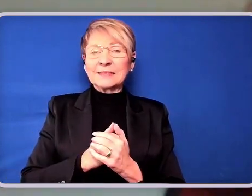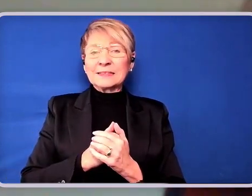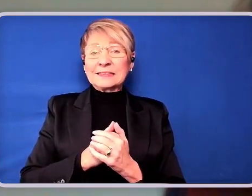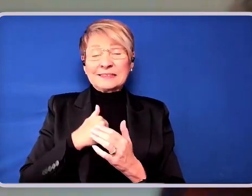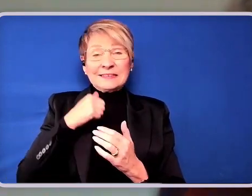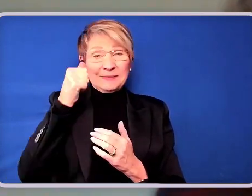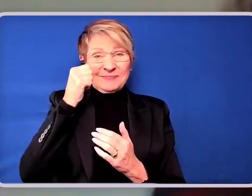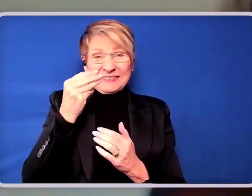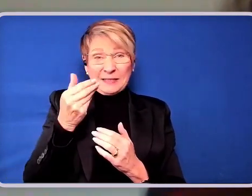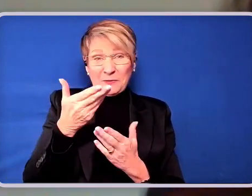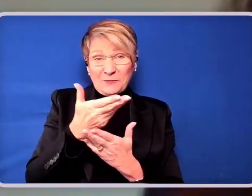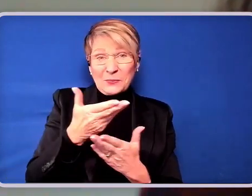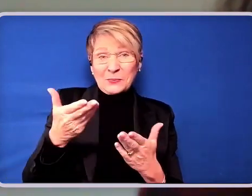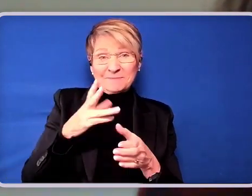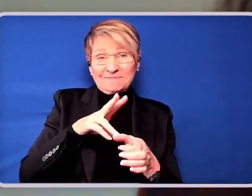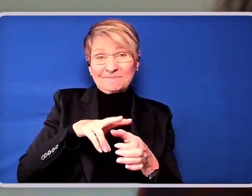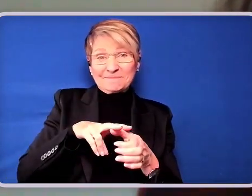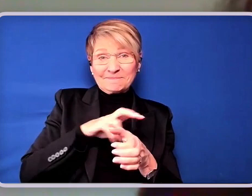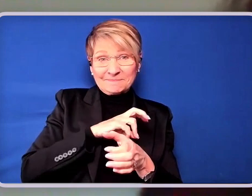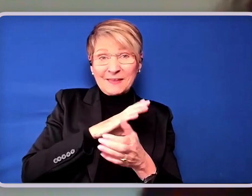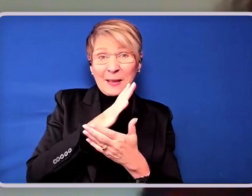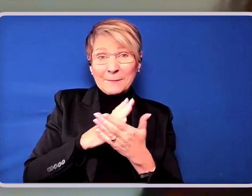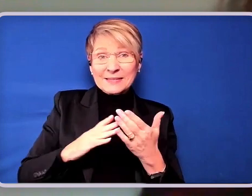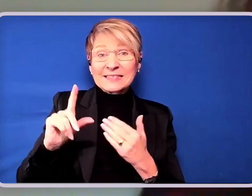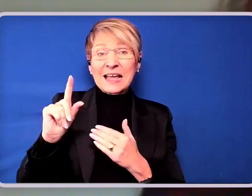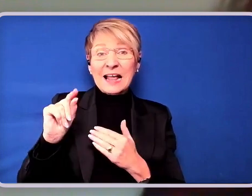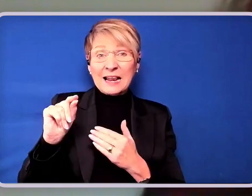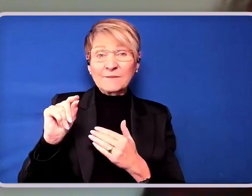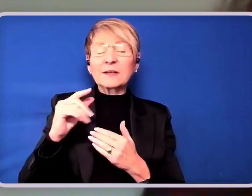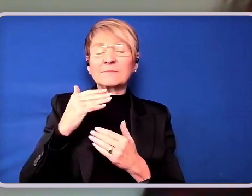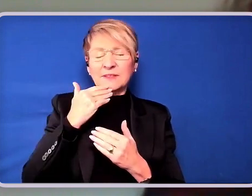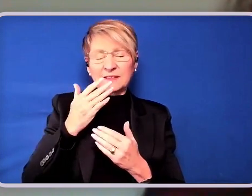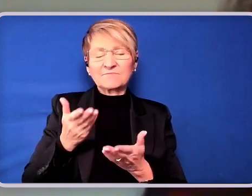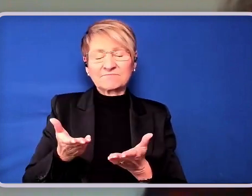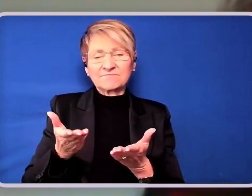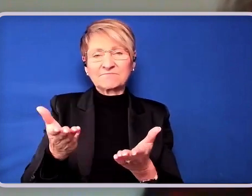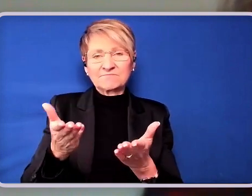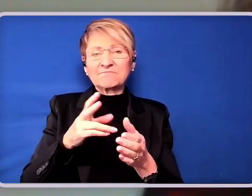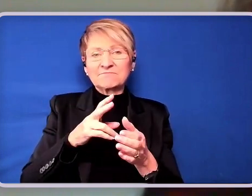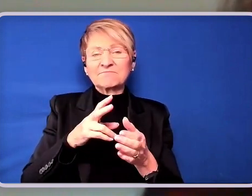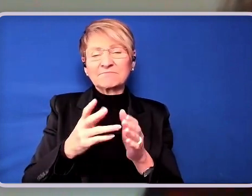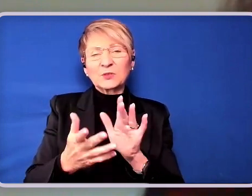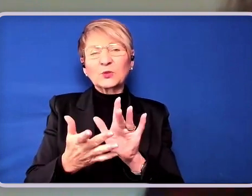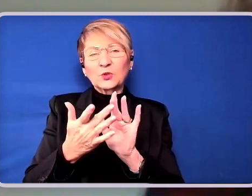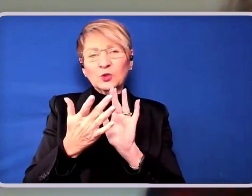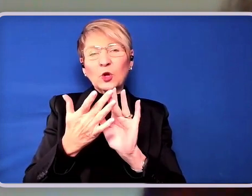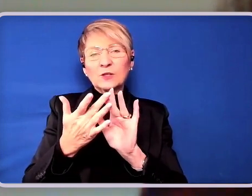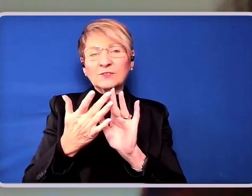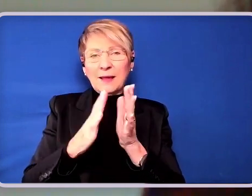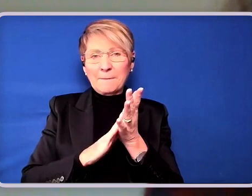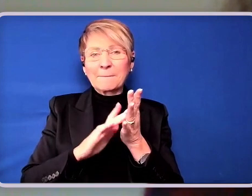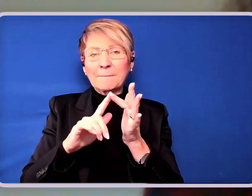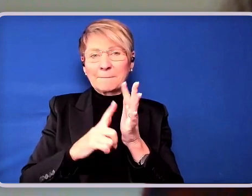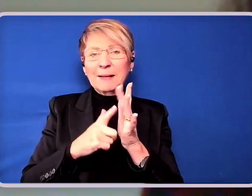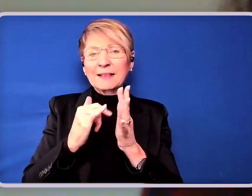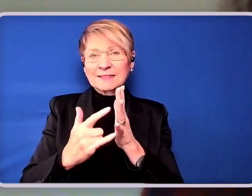at 11:30, please do feel free to contact Melissa or myself if I know